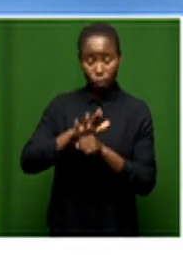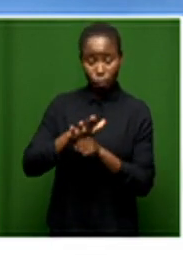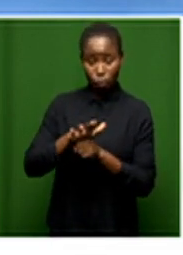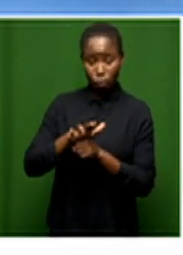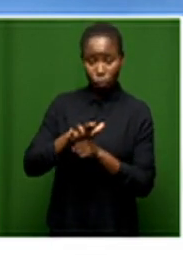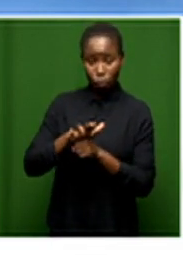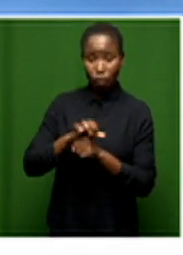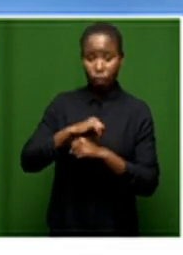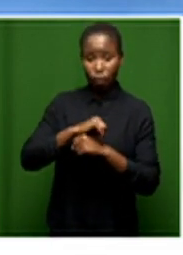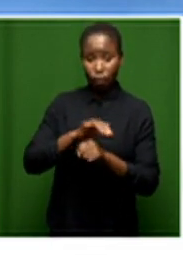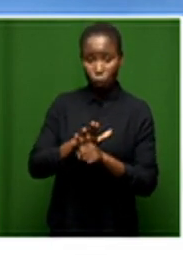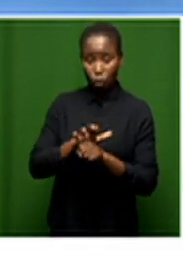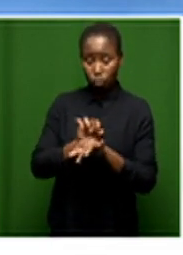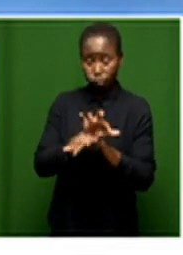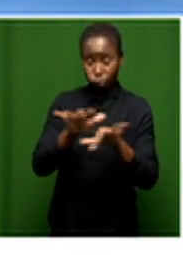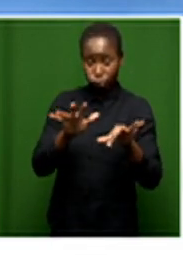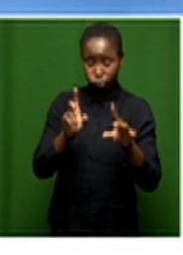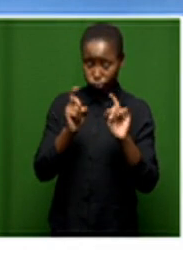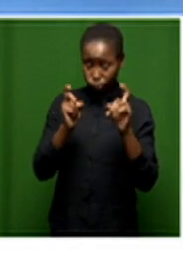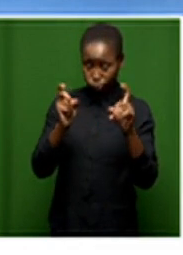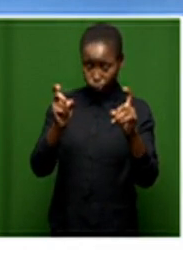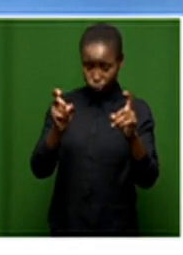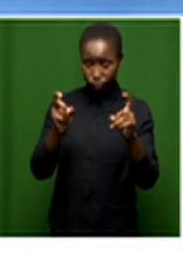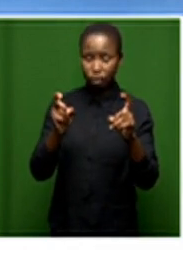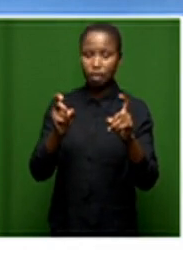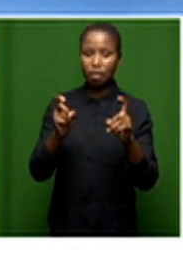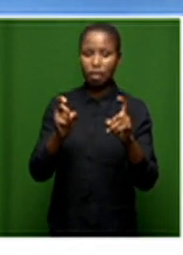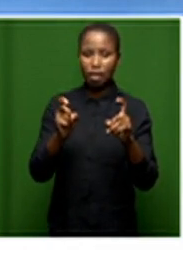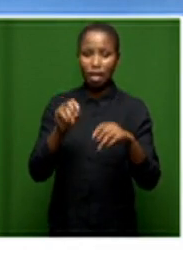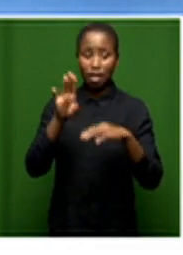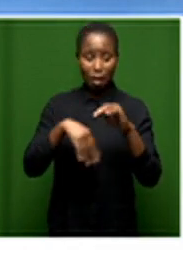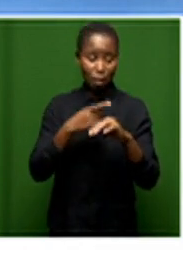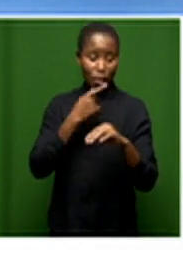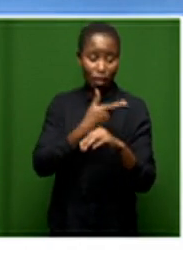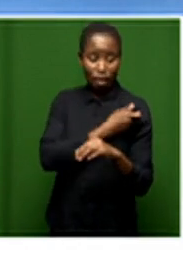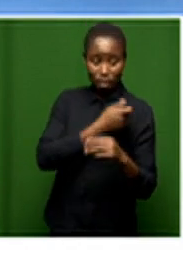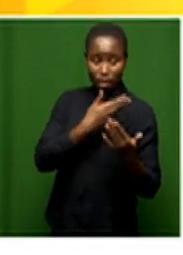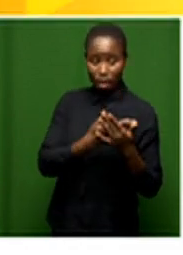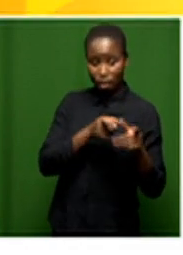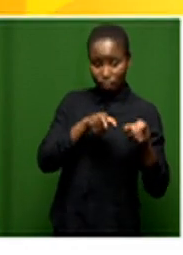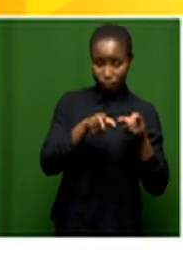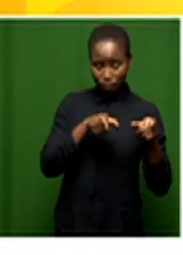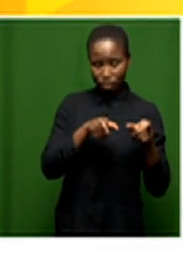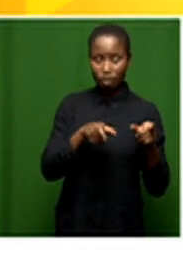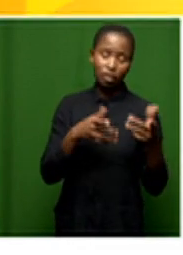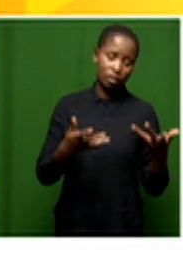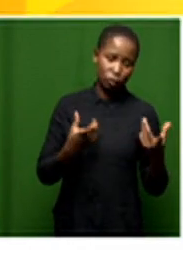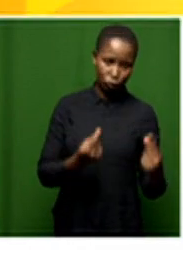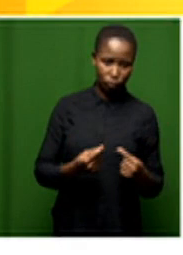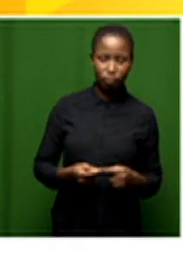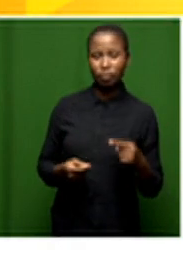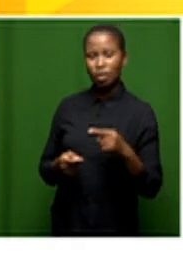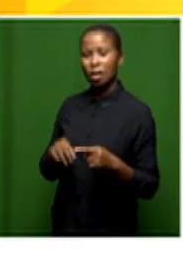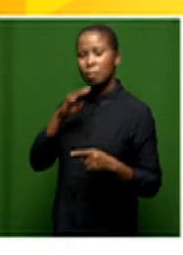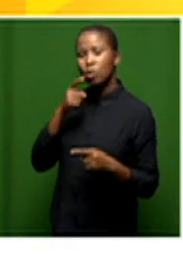if the virus is evolving faster than the vaccine can manage it. Yeah. So what does that mean in terms of vaccines? How